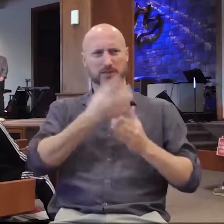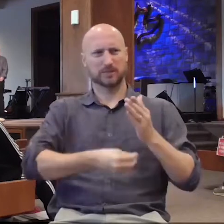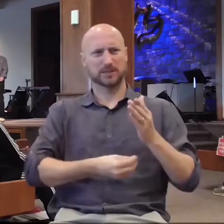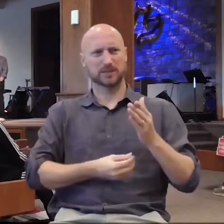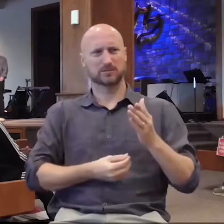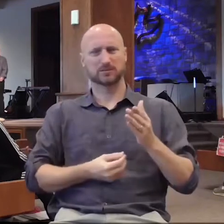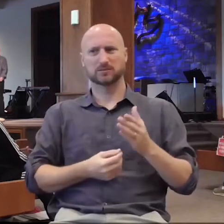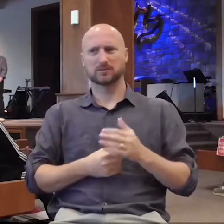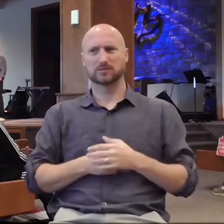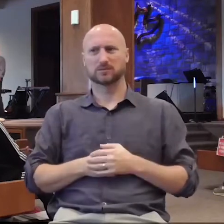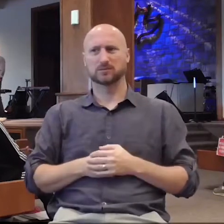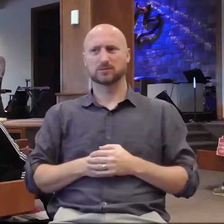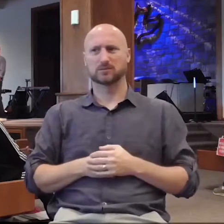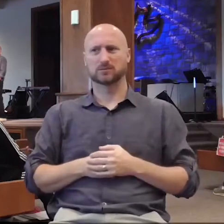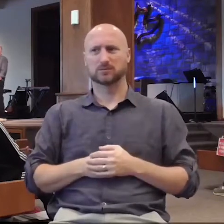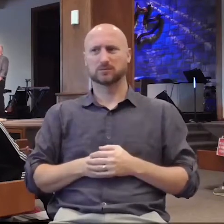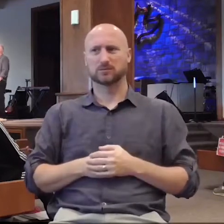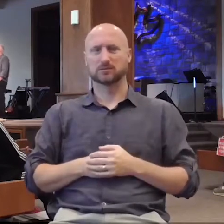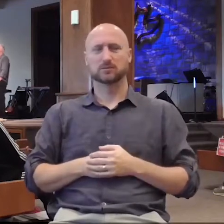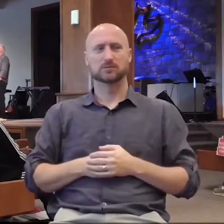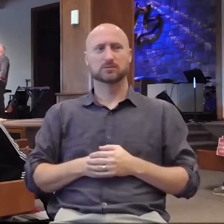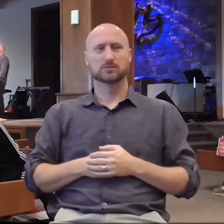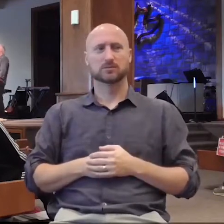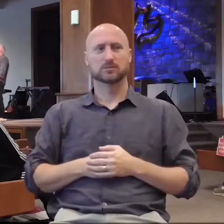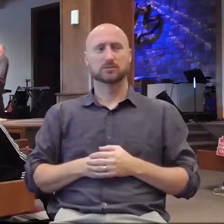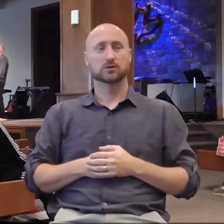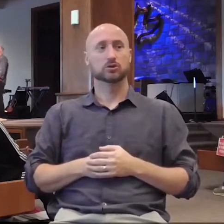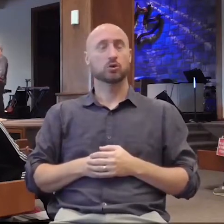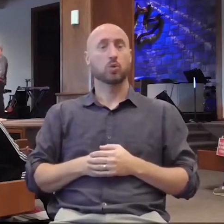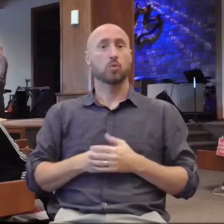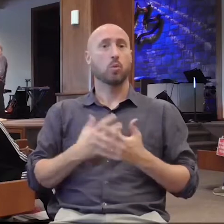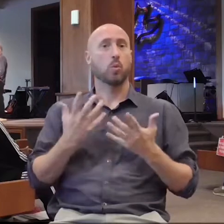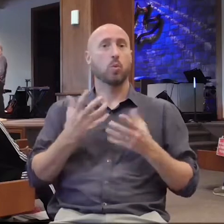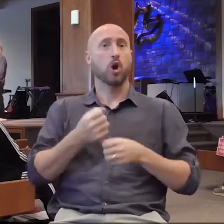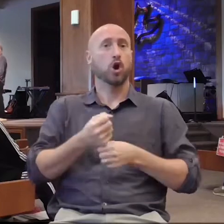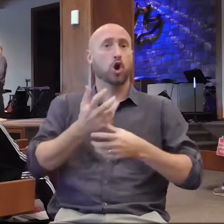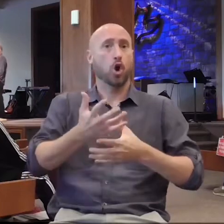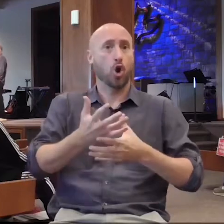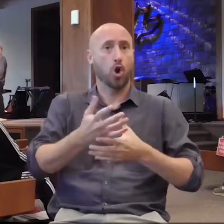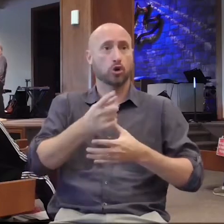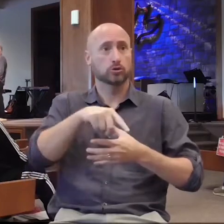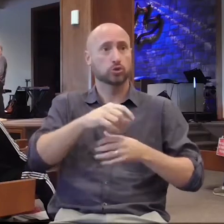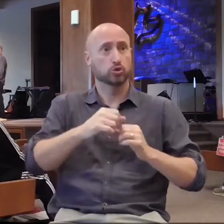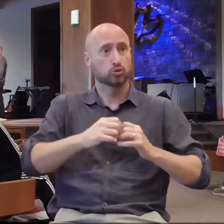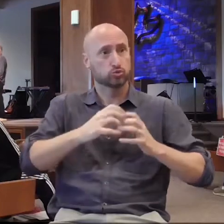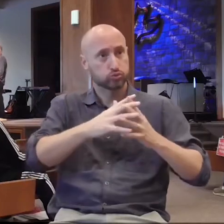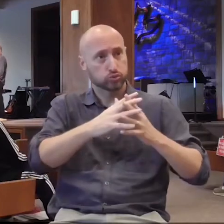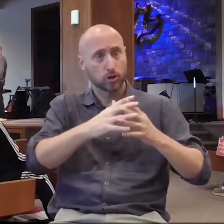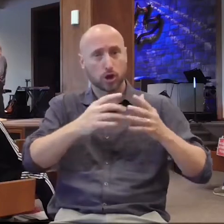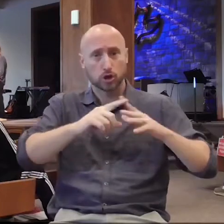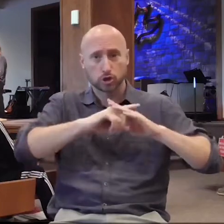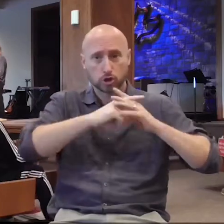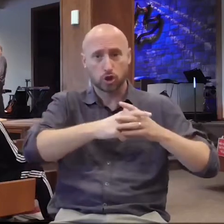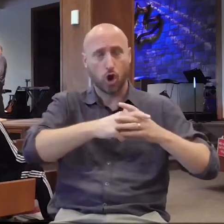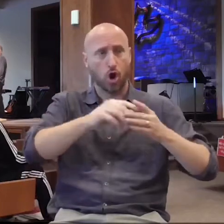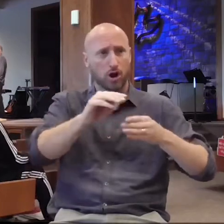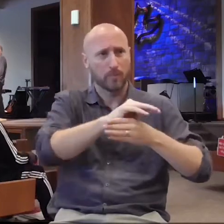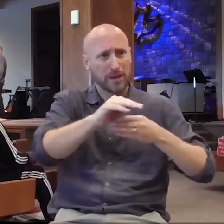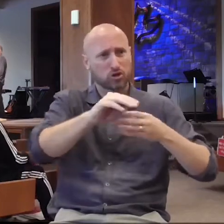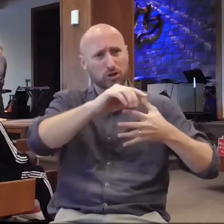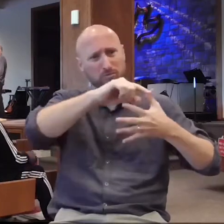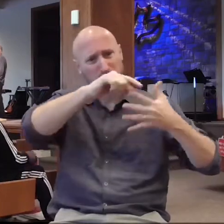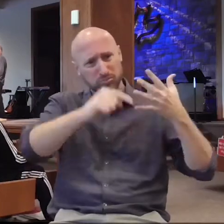unnoticed by anybody, me. And that's what drove you to these things was the love that we shared. The love we had one for